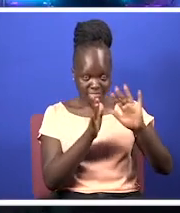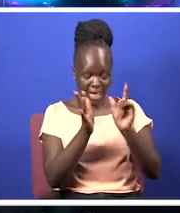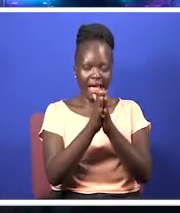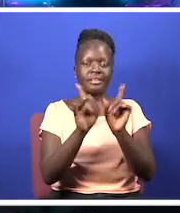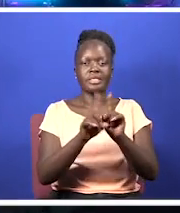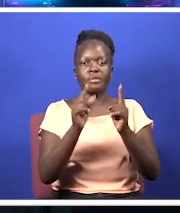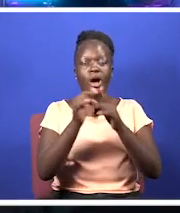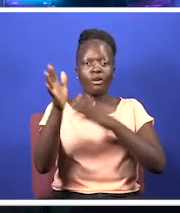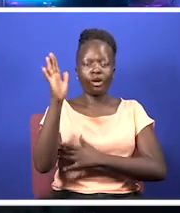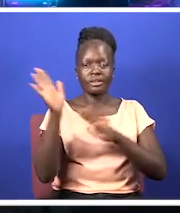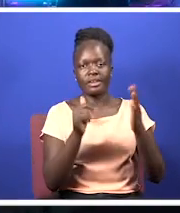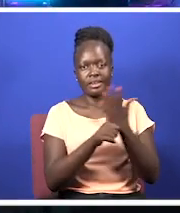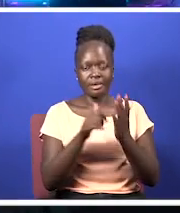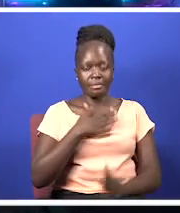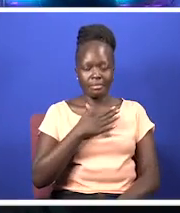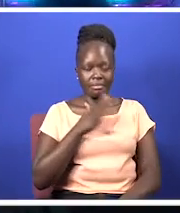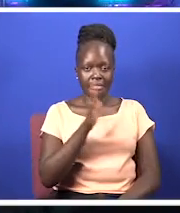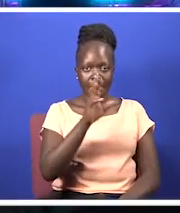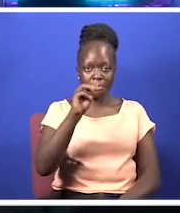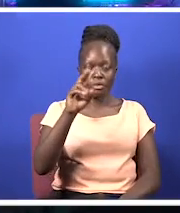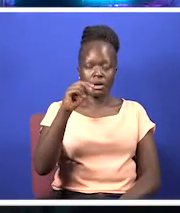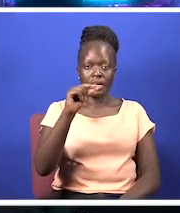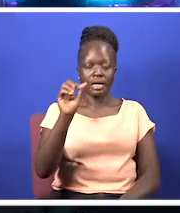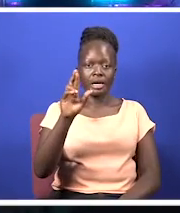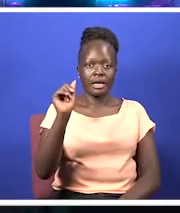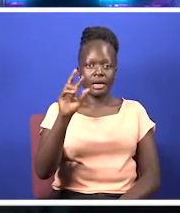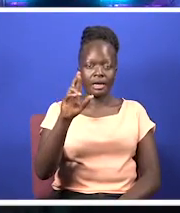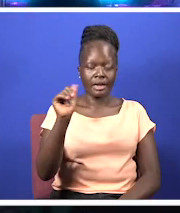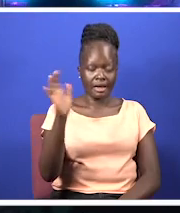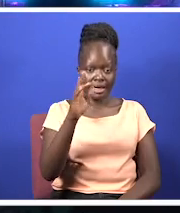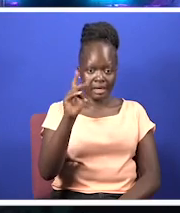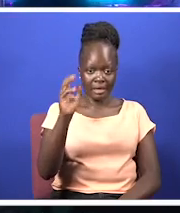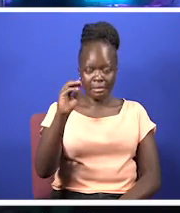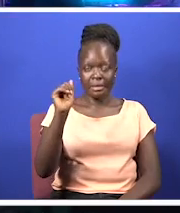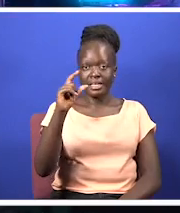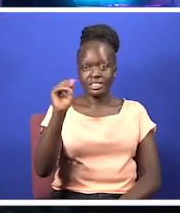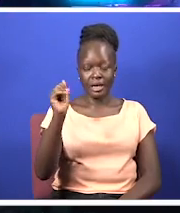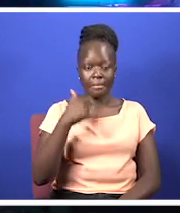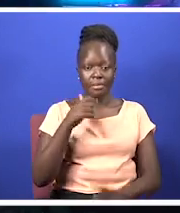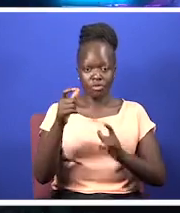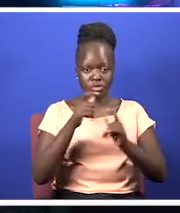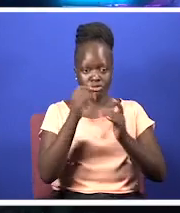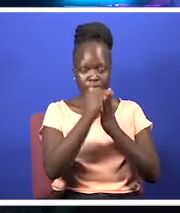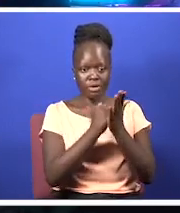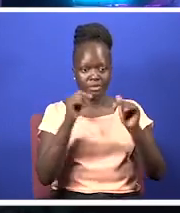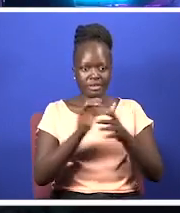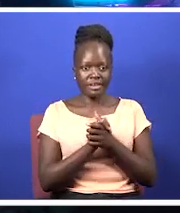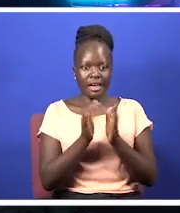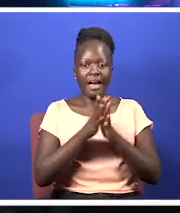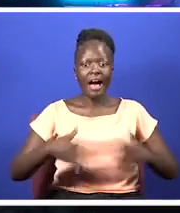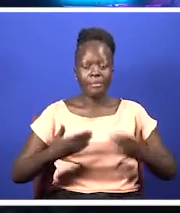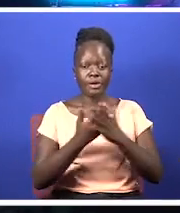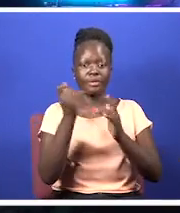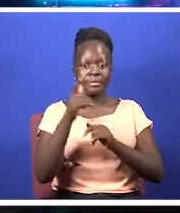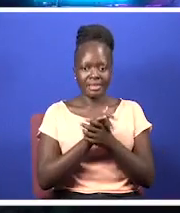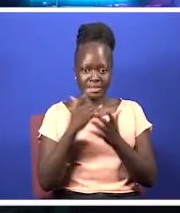in the Word of God. My name is Mungara Kimashia, serving as your moderator today. And happy new month. We thank God that the